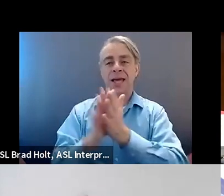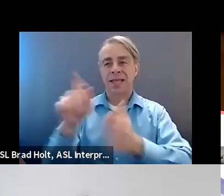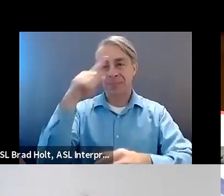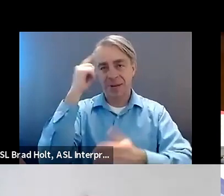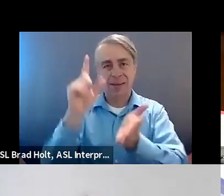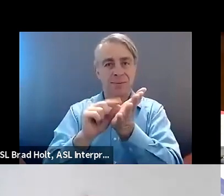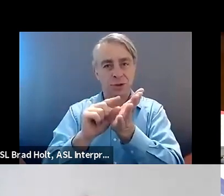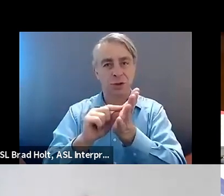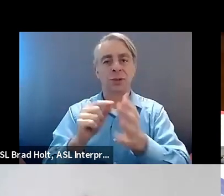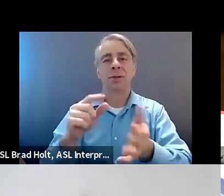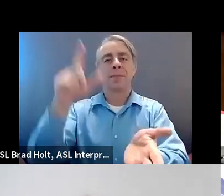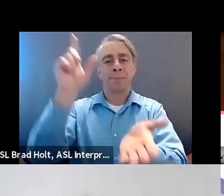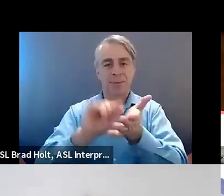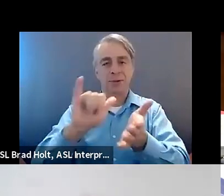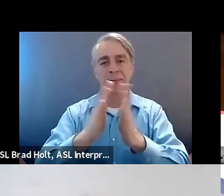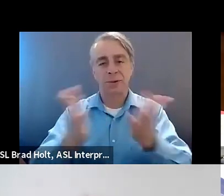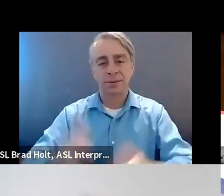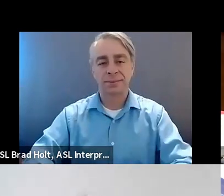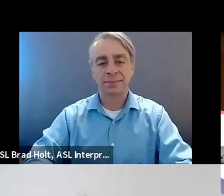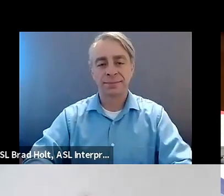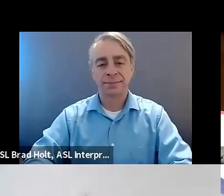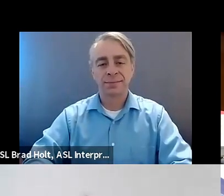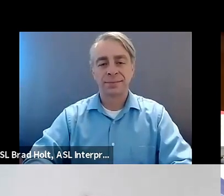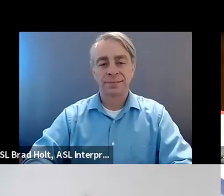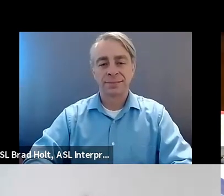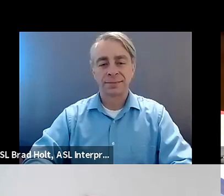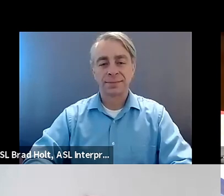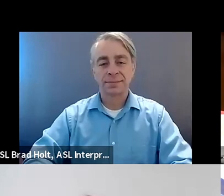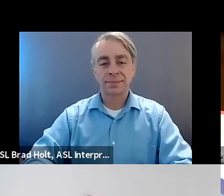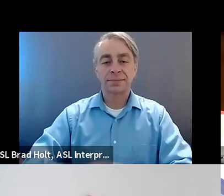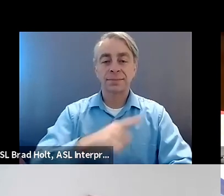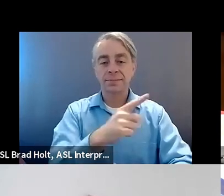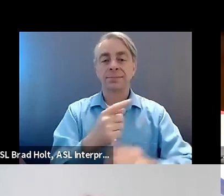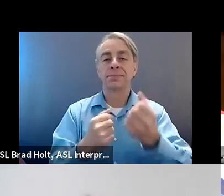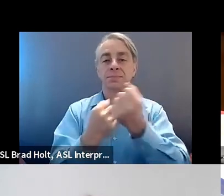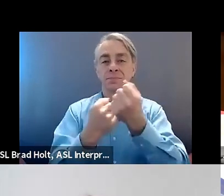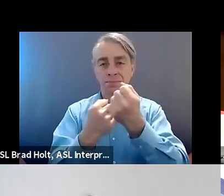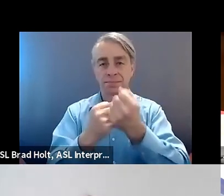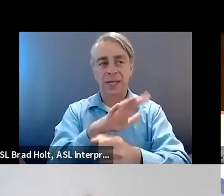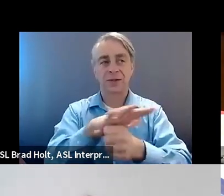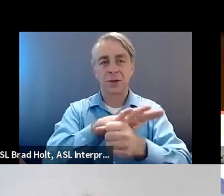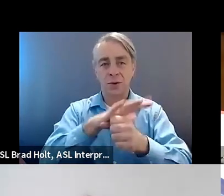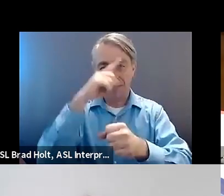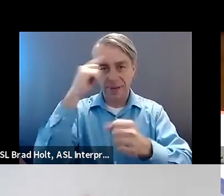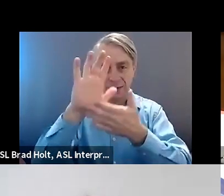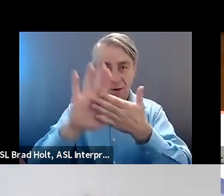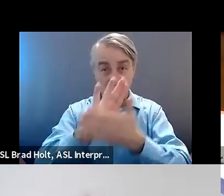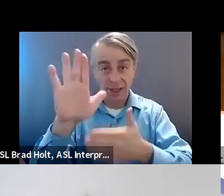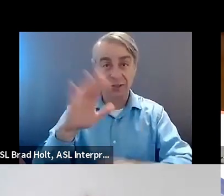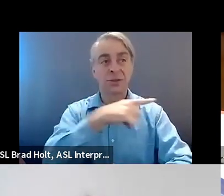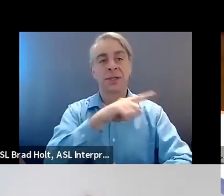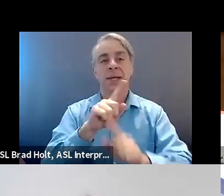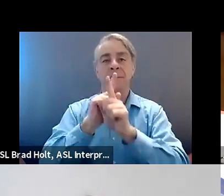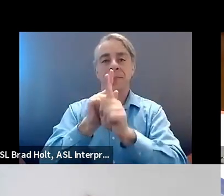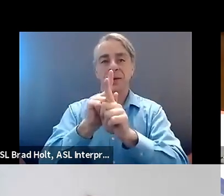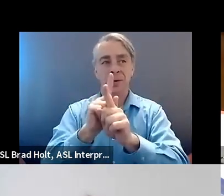longstanding relationship with Rock Community College, which is in the neighborhood where he lives, and in that work has mentored